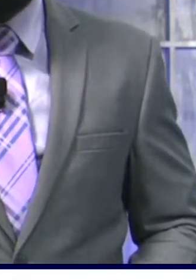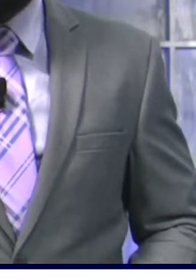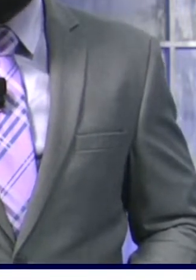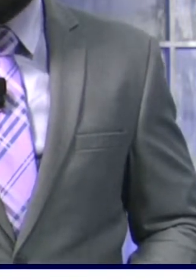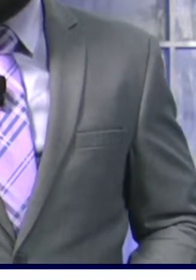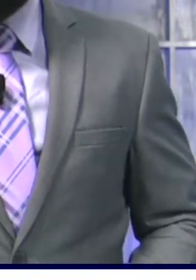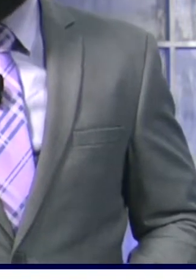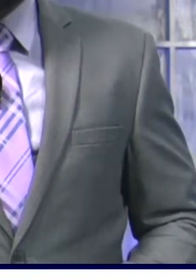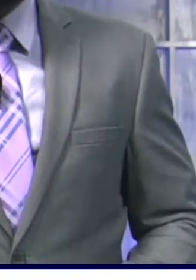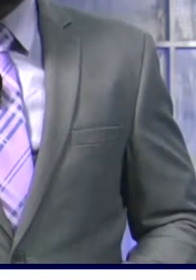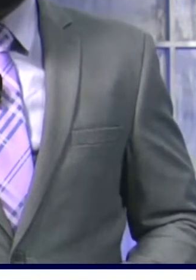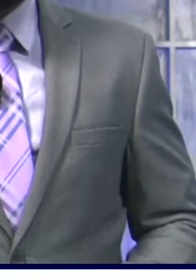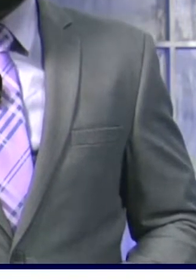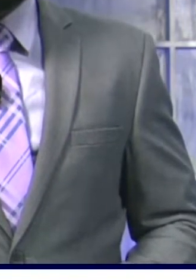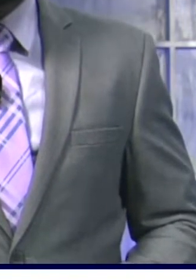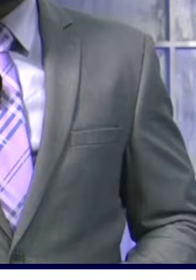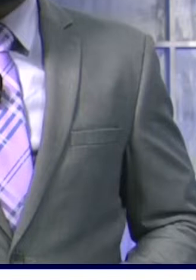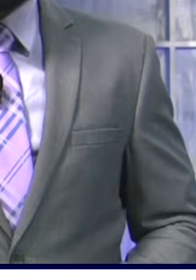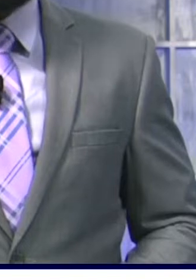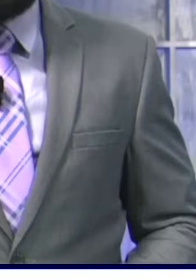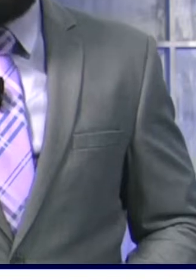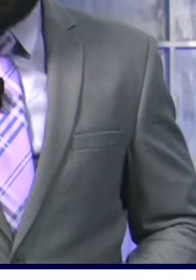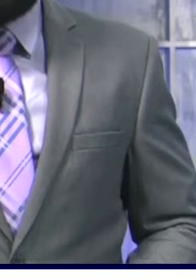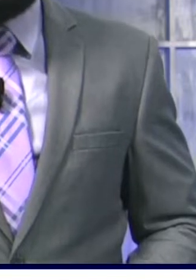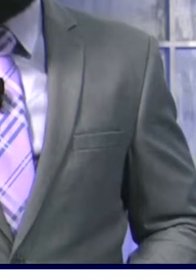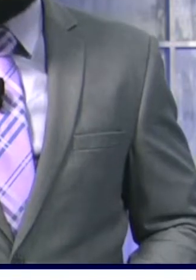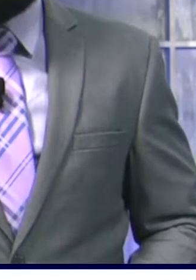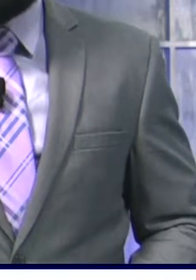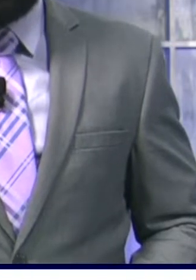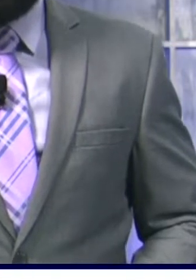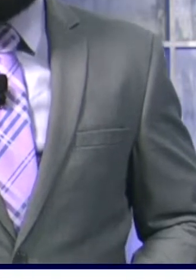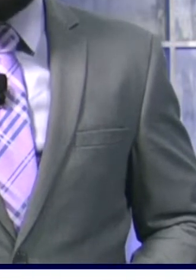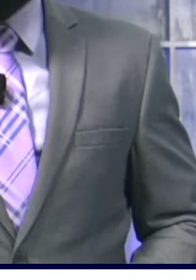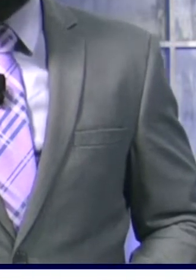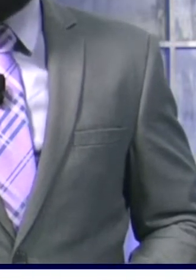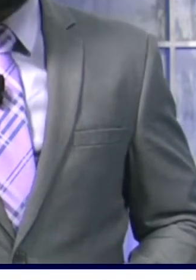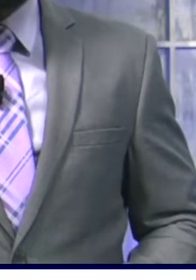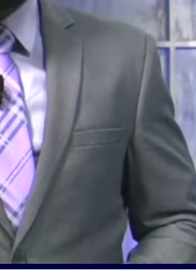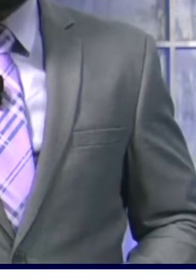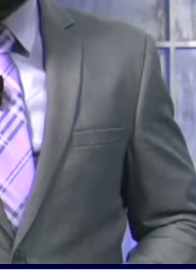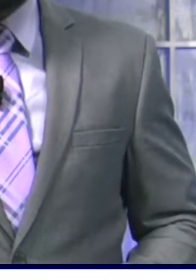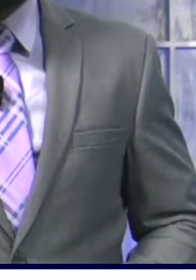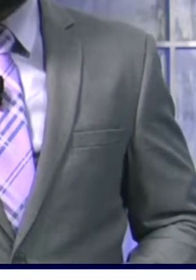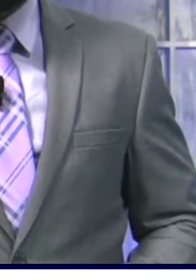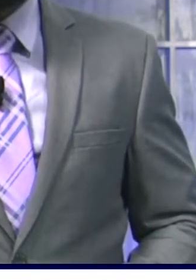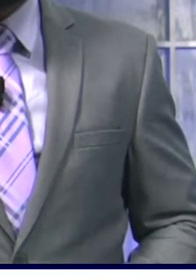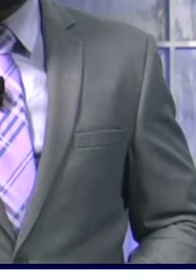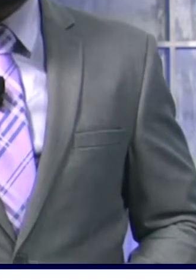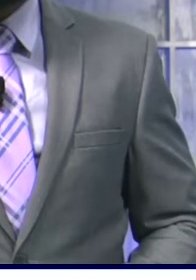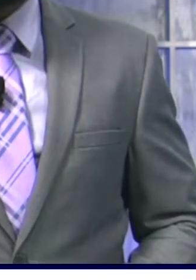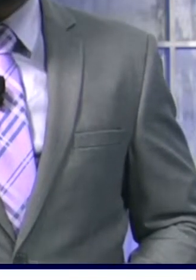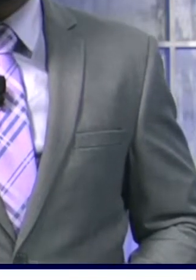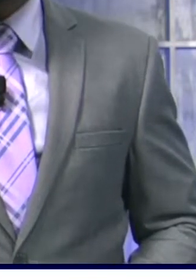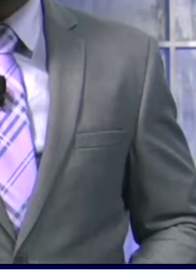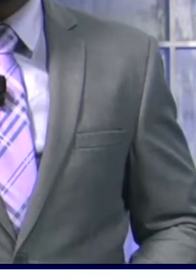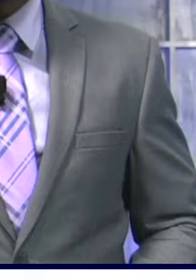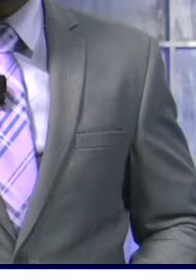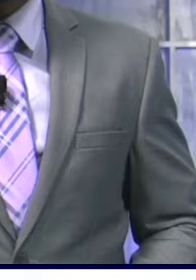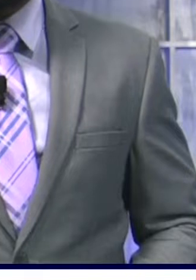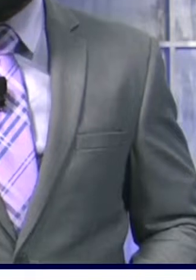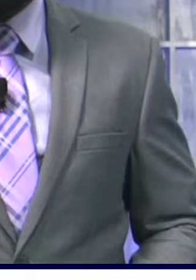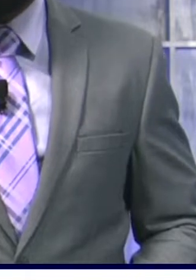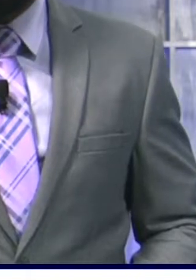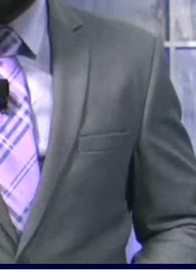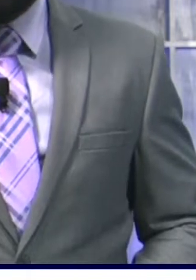Lucia. Barbadians obeying the plastic ban. A jet ski operator reliving the moment he rented the missing